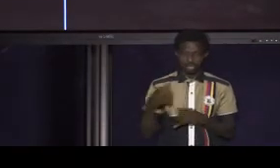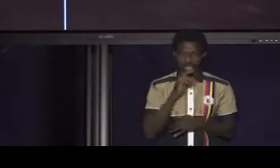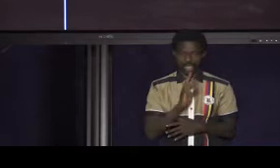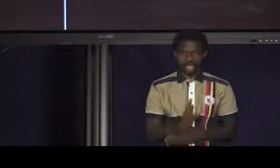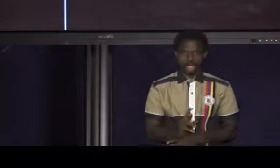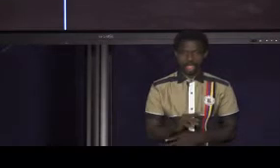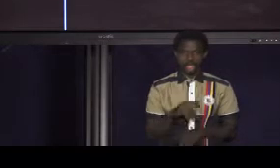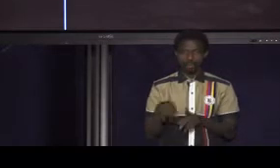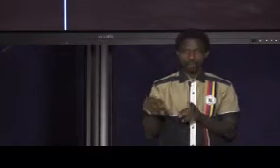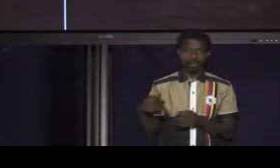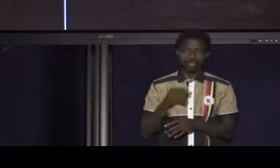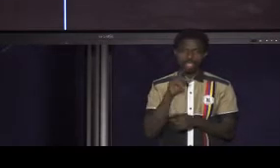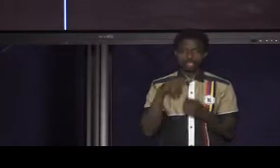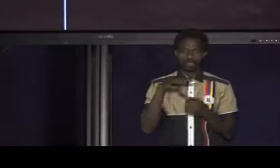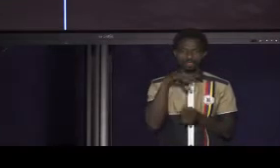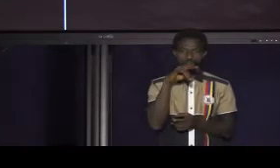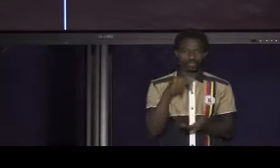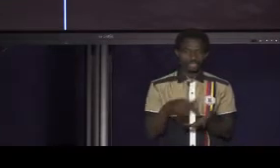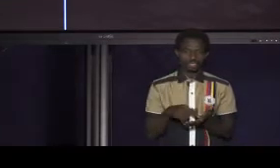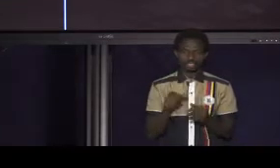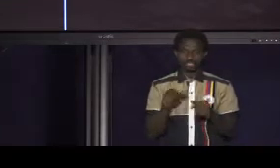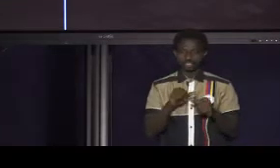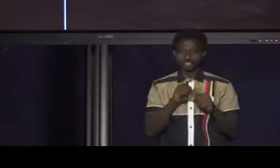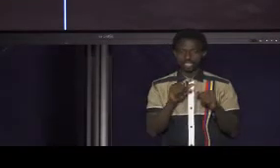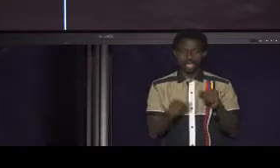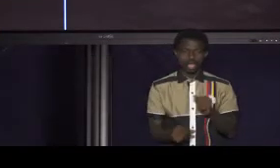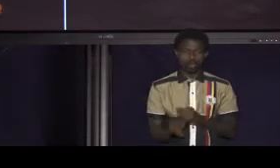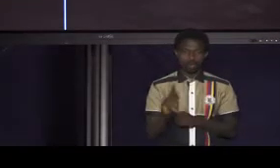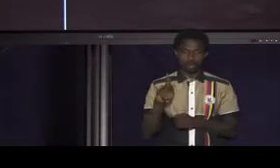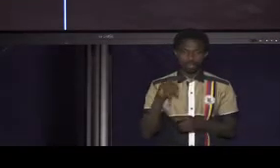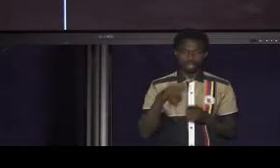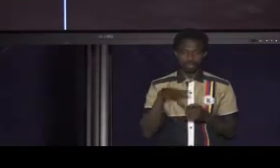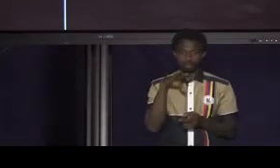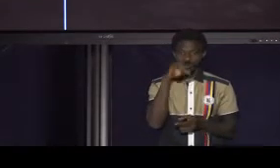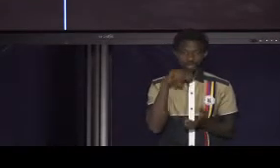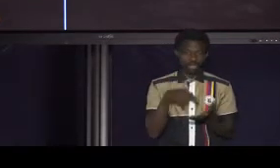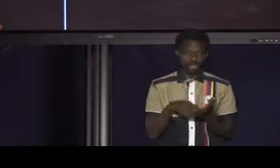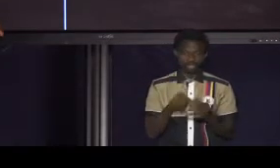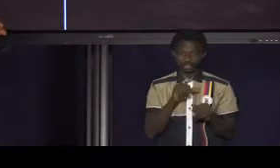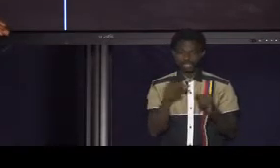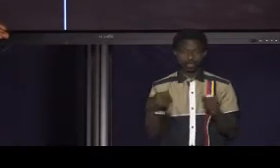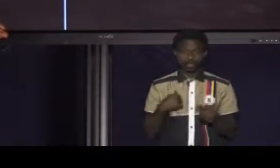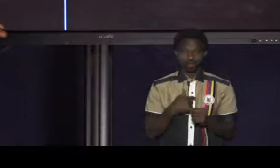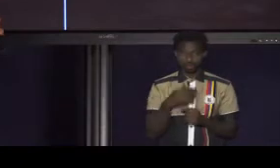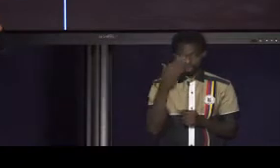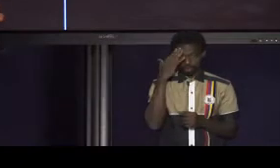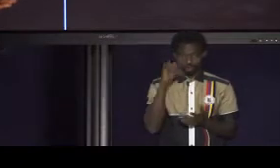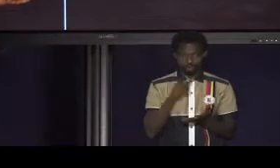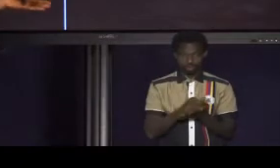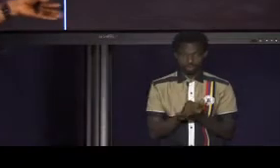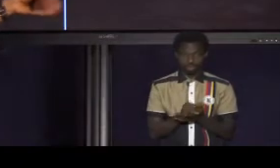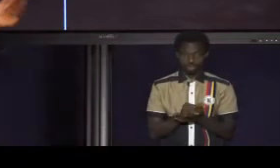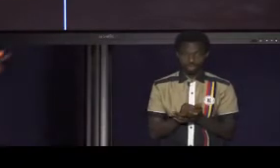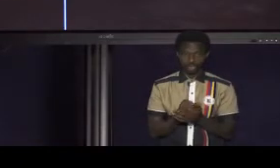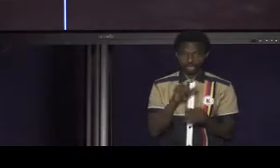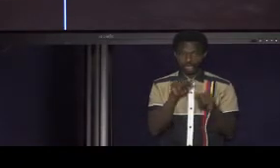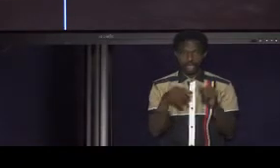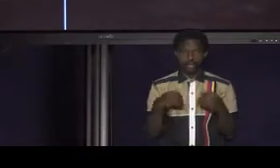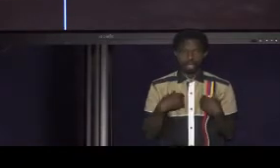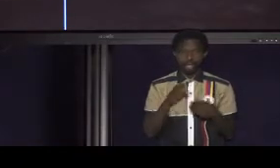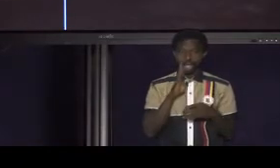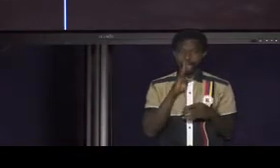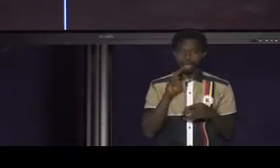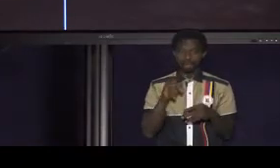are, but we have to find this angle K. And so to find this angle, we observe that an angle has been